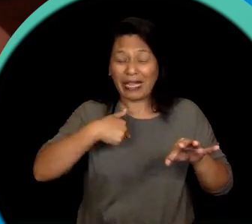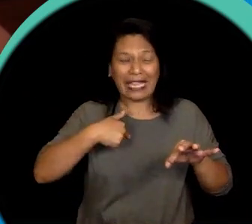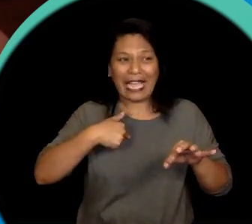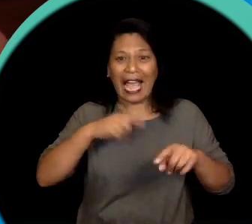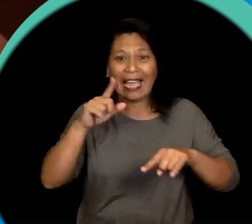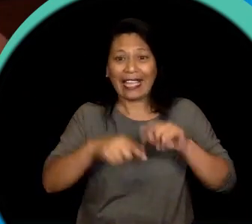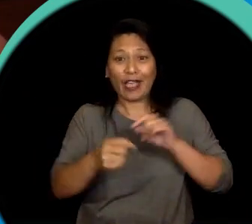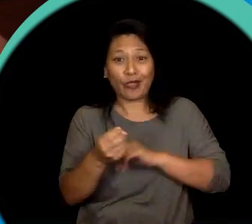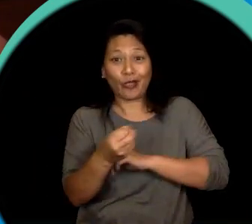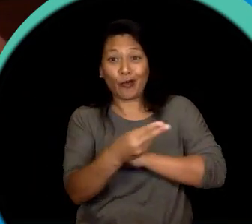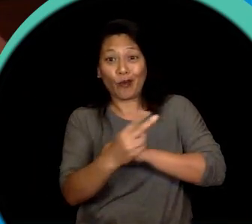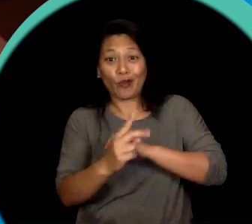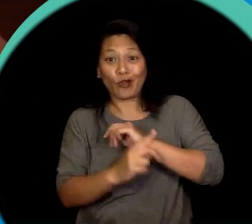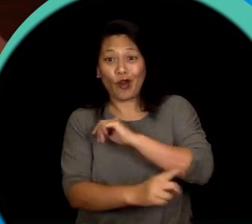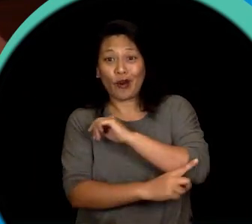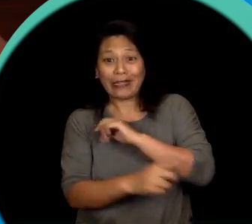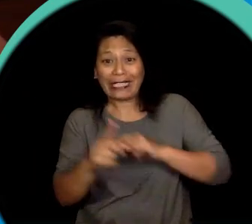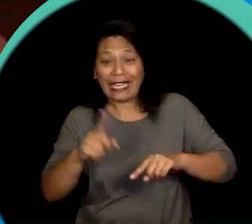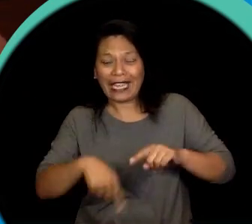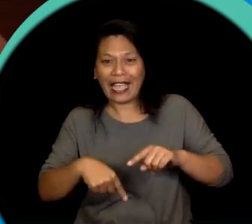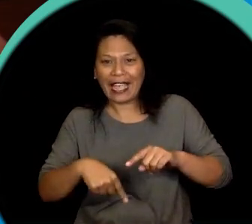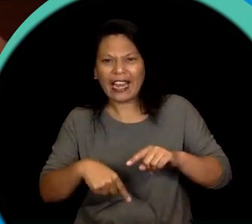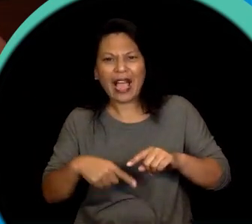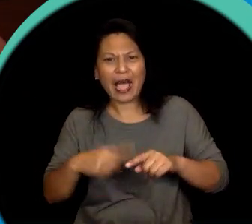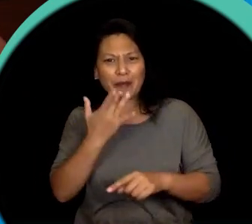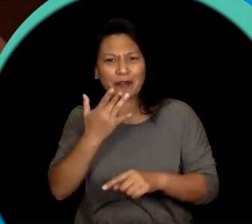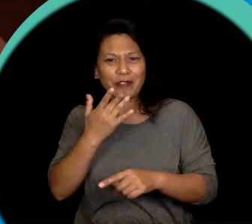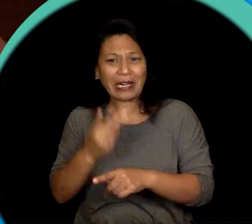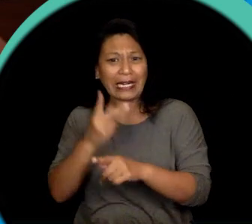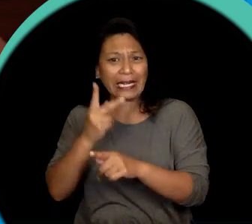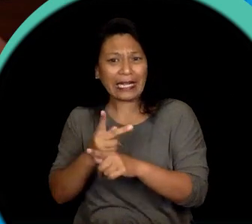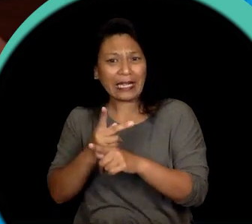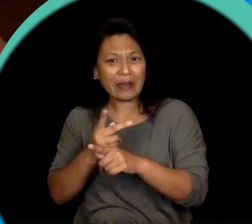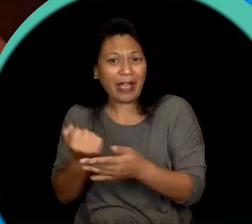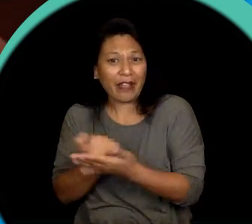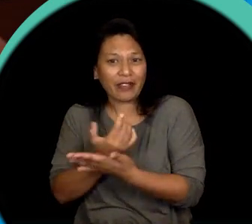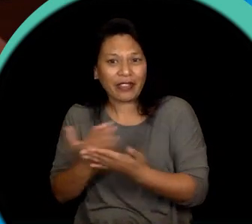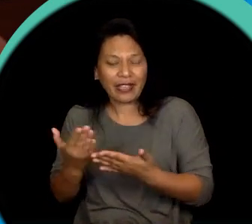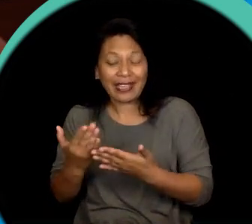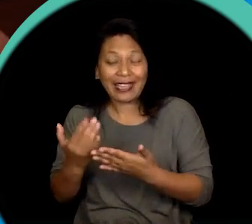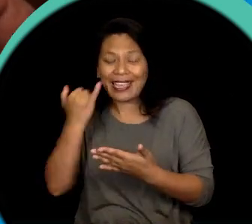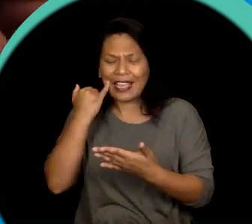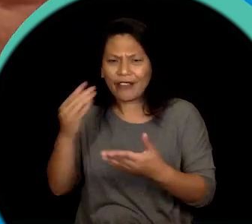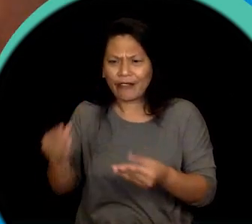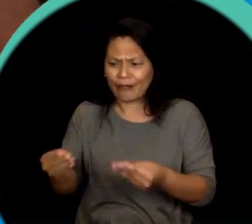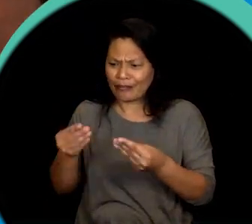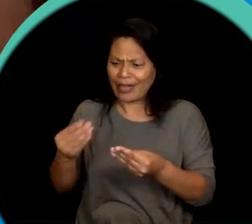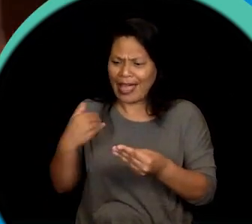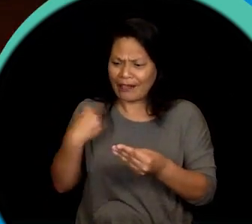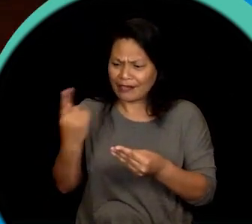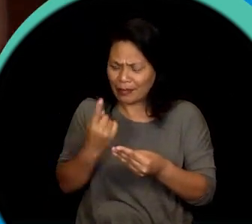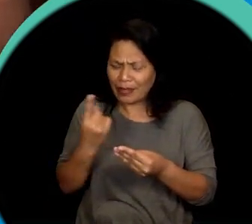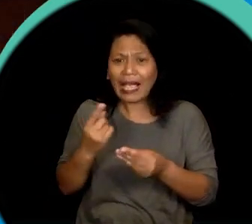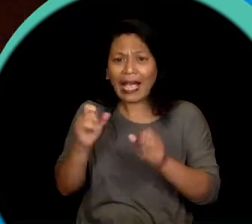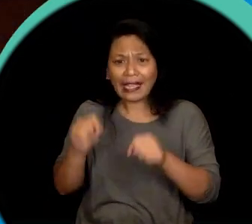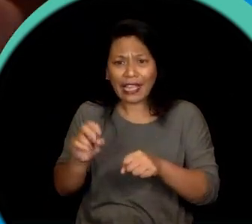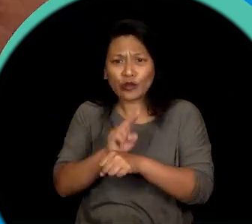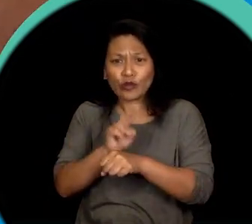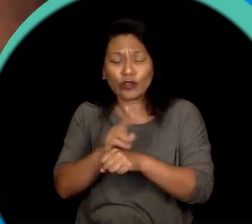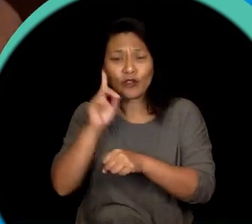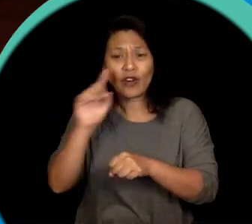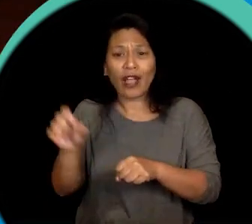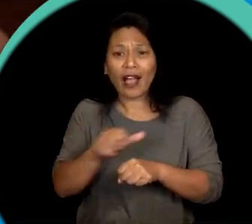now because before I throw anything out, I think, can I use it for anything else? Like here, this